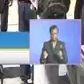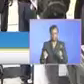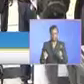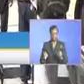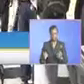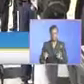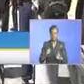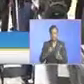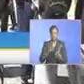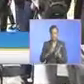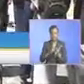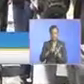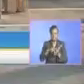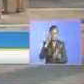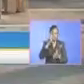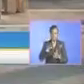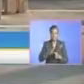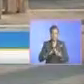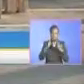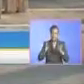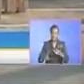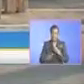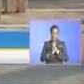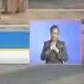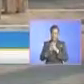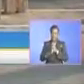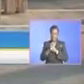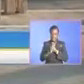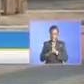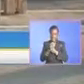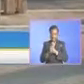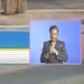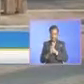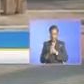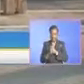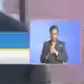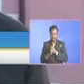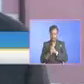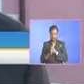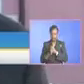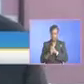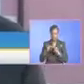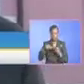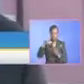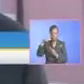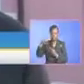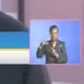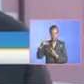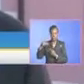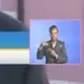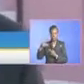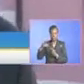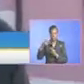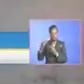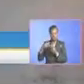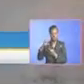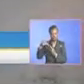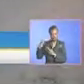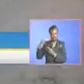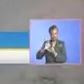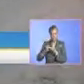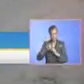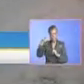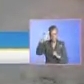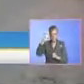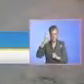of upgrading family island airports, with Exuma next on the agenda. Tourism and Aviation Minister the Honorable Dionisio de Aguilar says